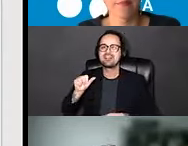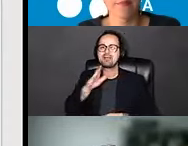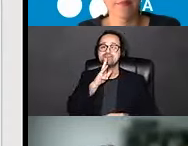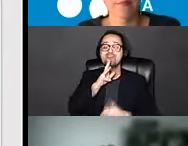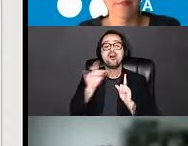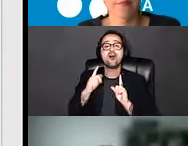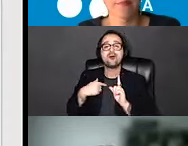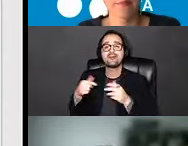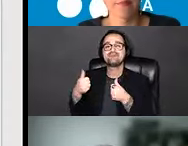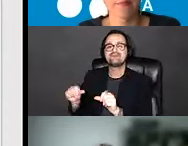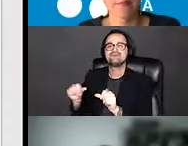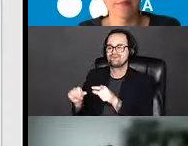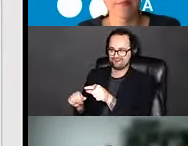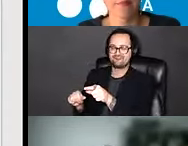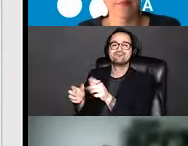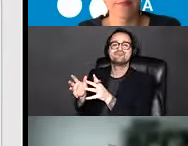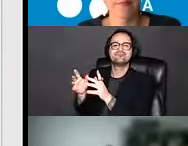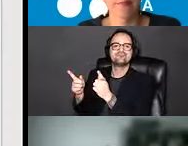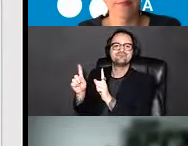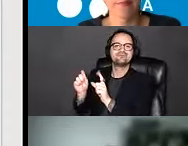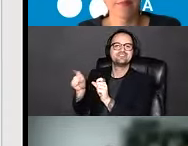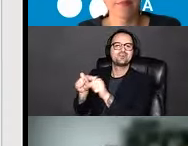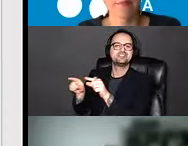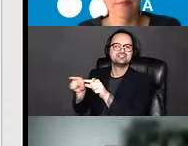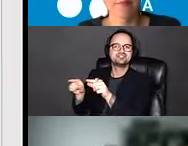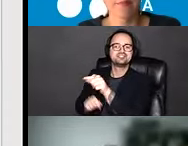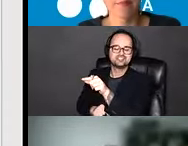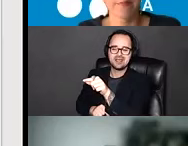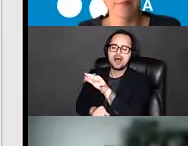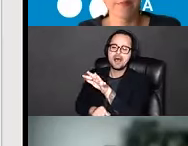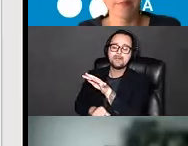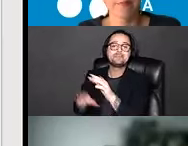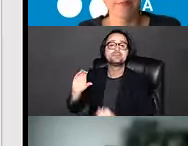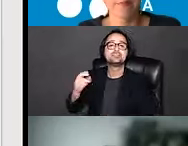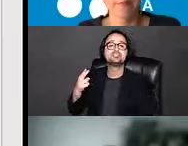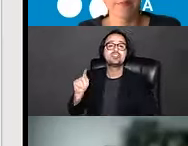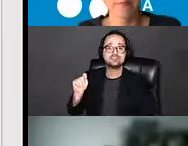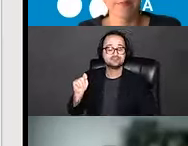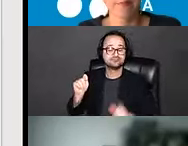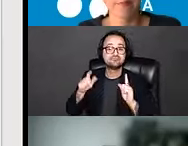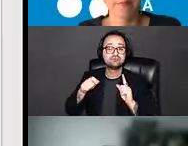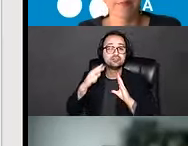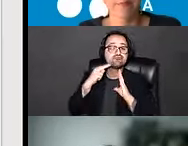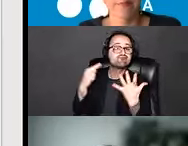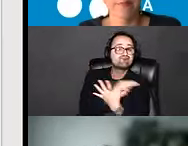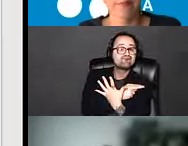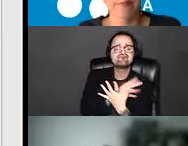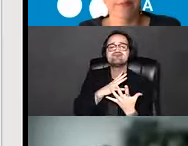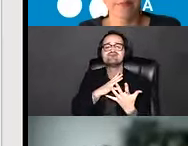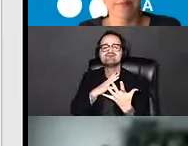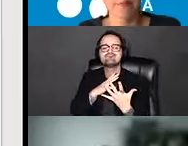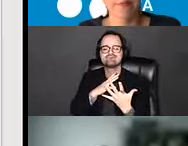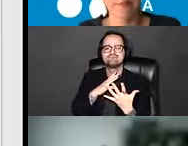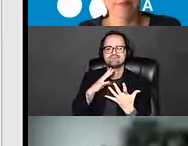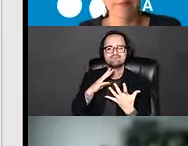the questions into the chat. So if you need to look back at the questions, they